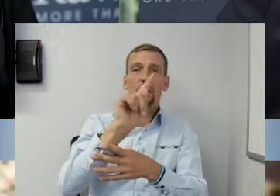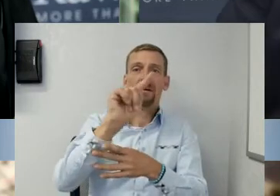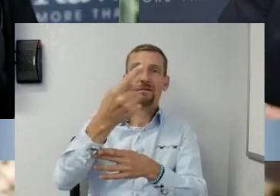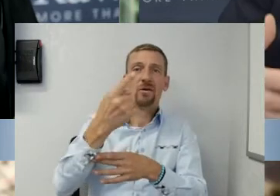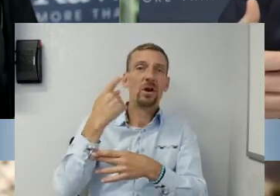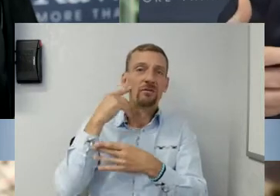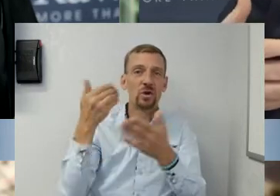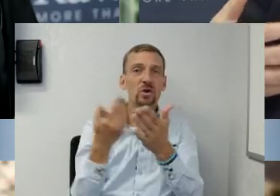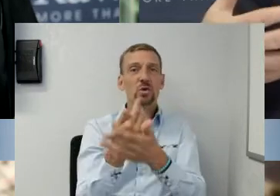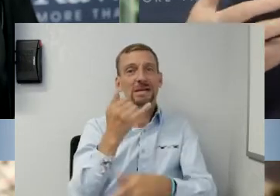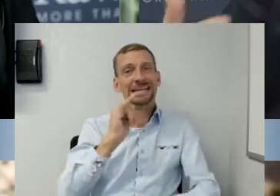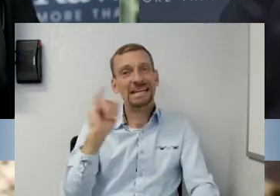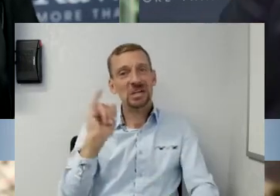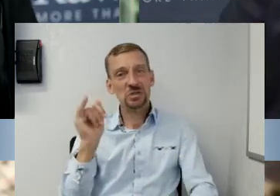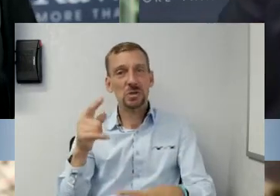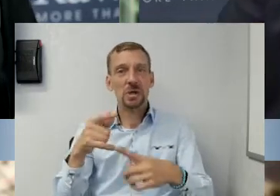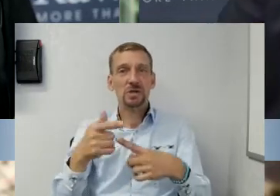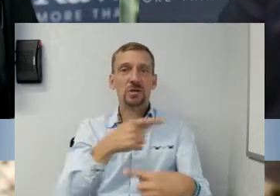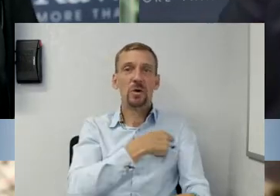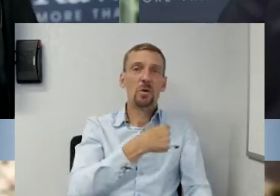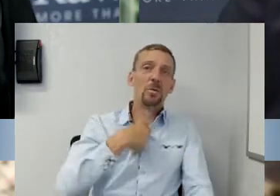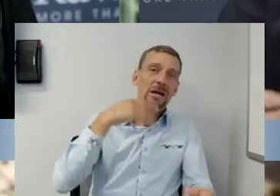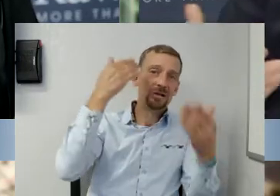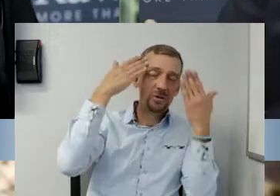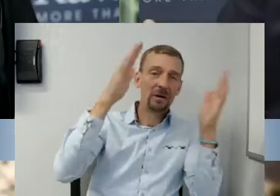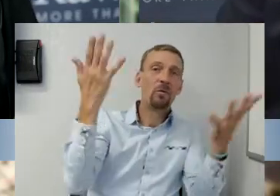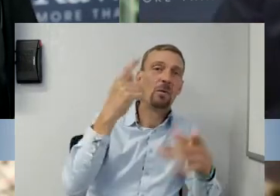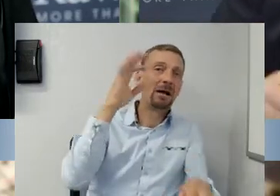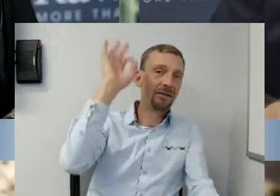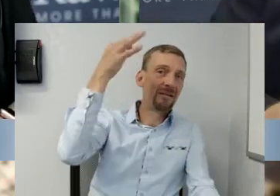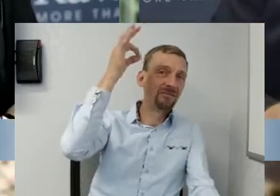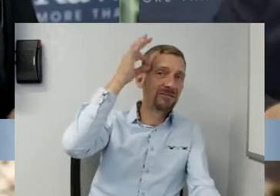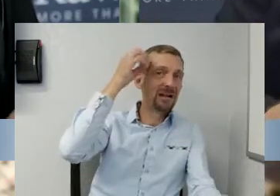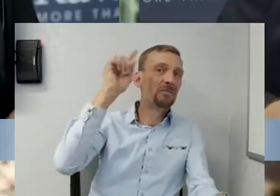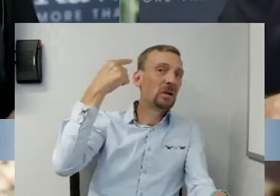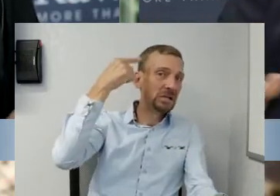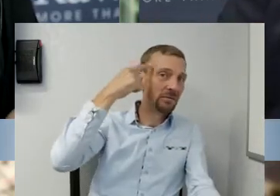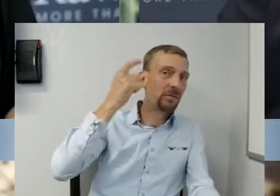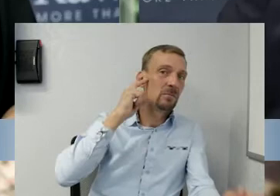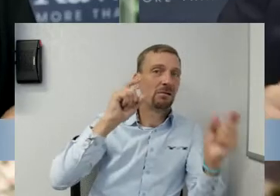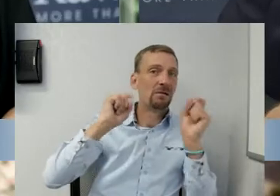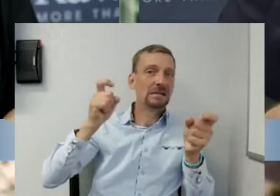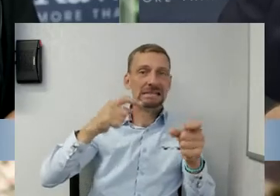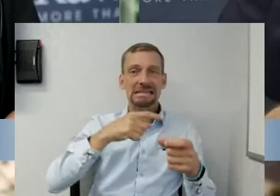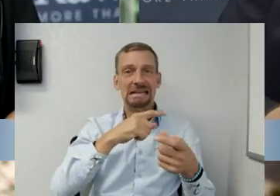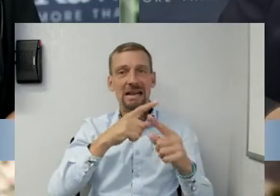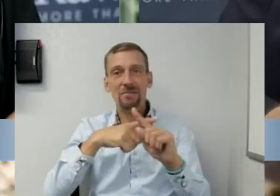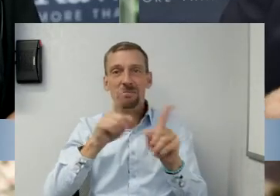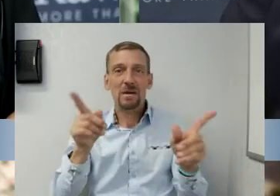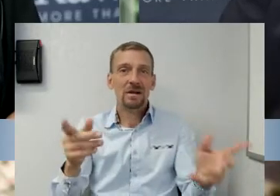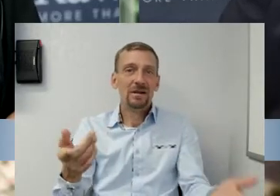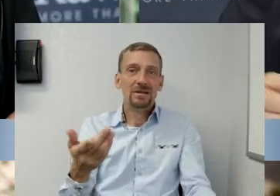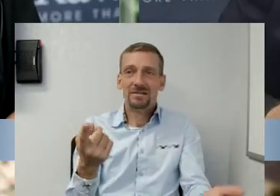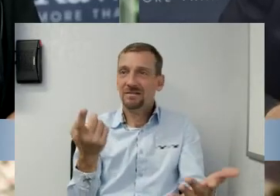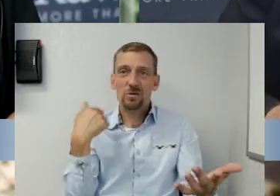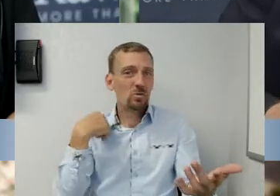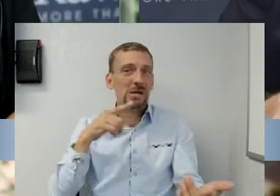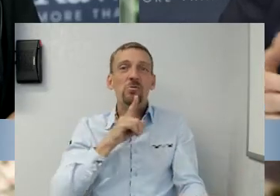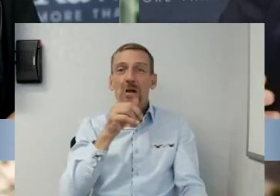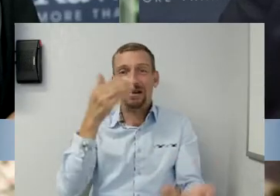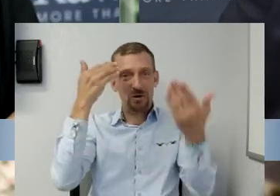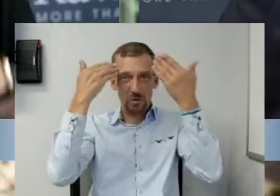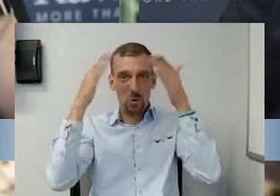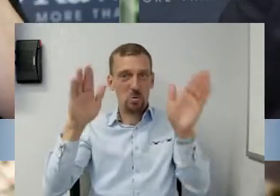we're starting our year before we even know what the federal government's going to do with the reimbursement rate. So there's always that uncertainty, but